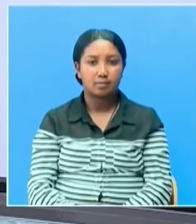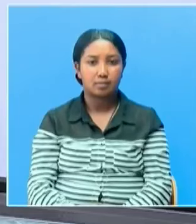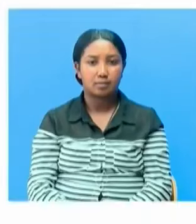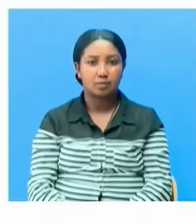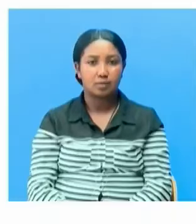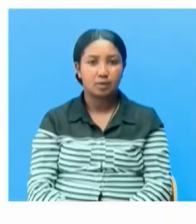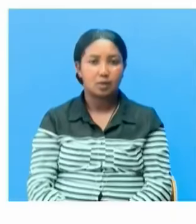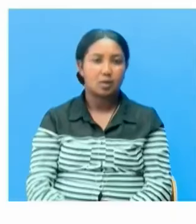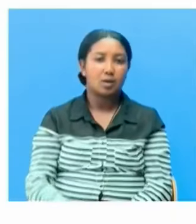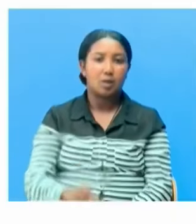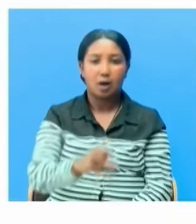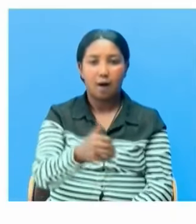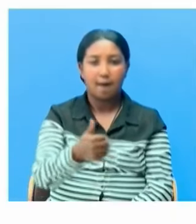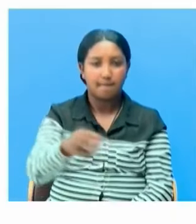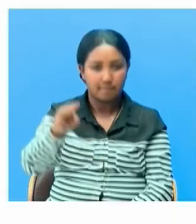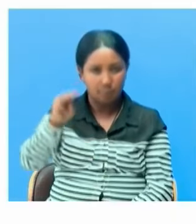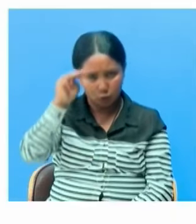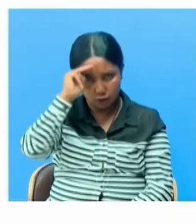Murti